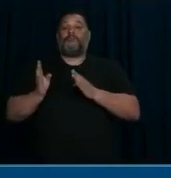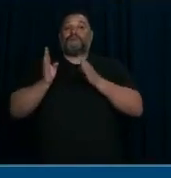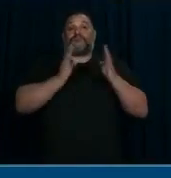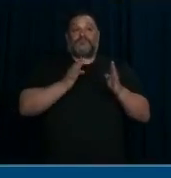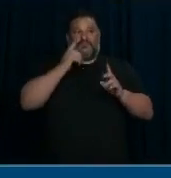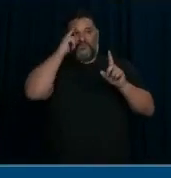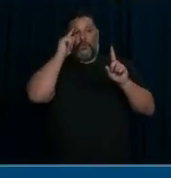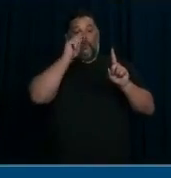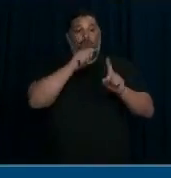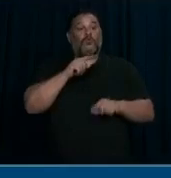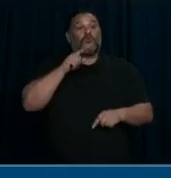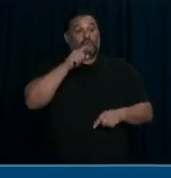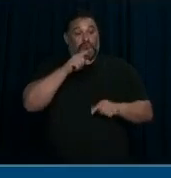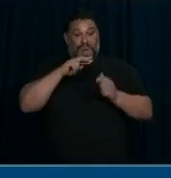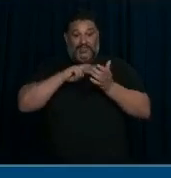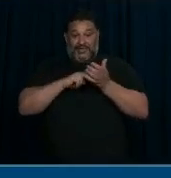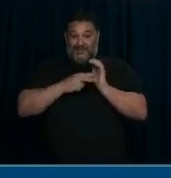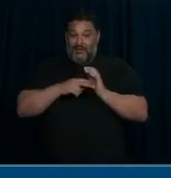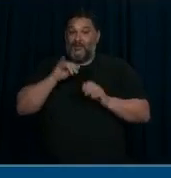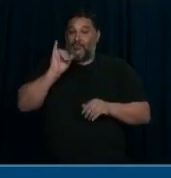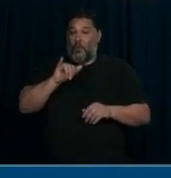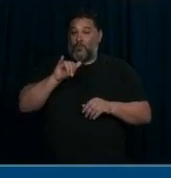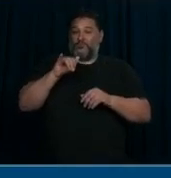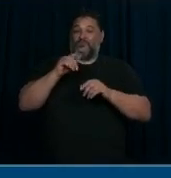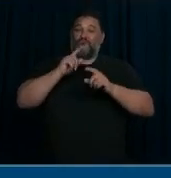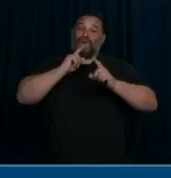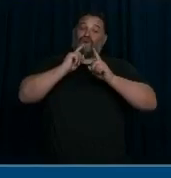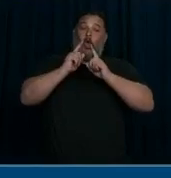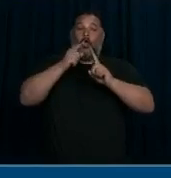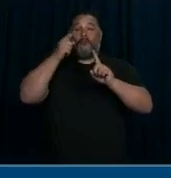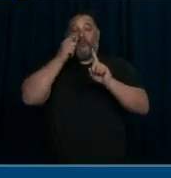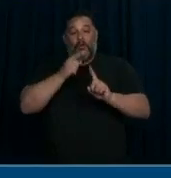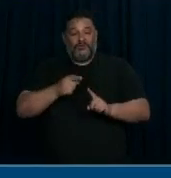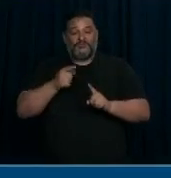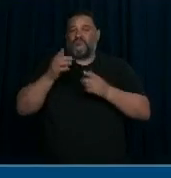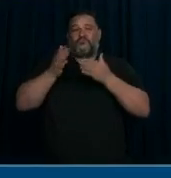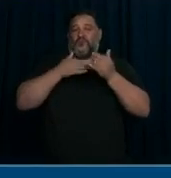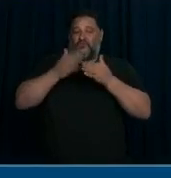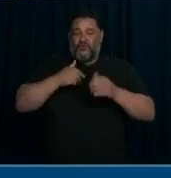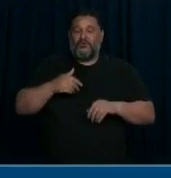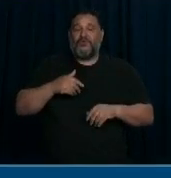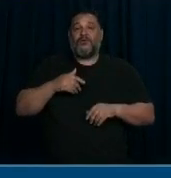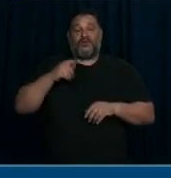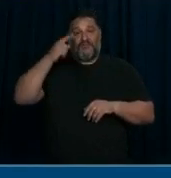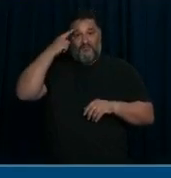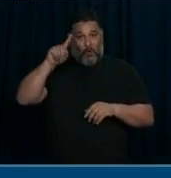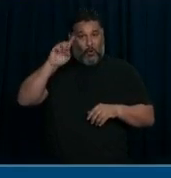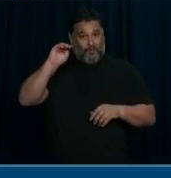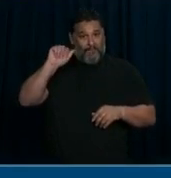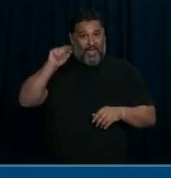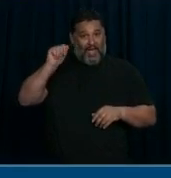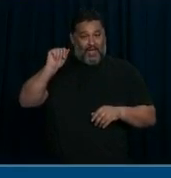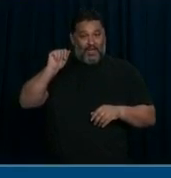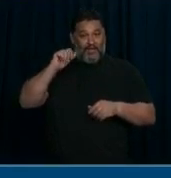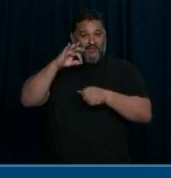that these talking points, whatever they may be, are strictly for the MAGA voters? Are you saying that